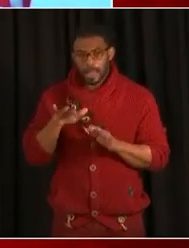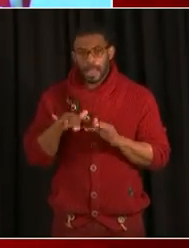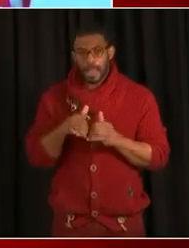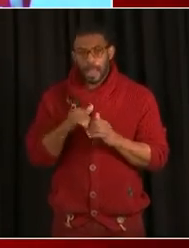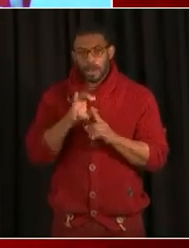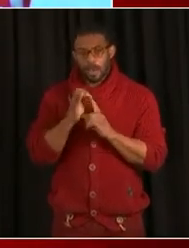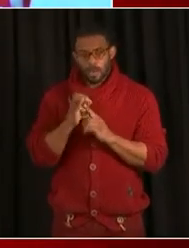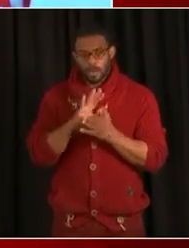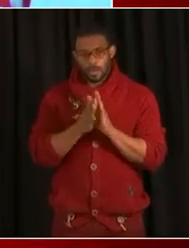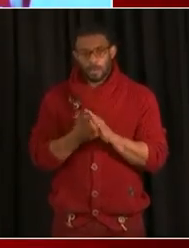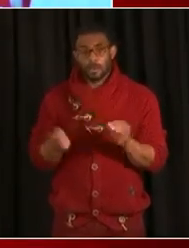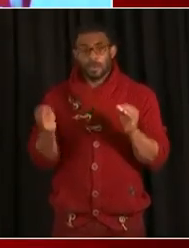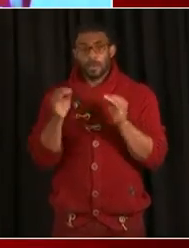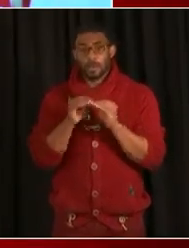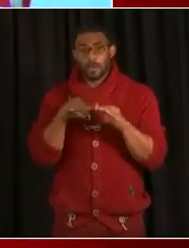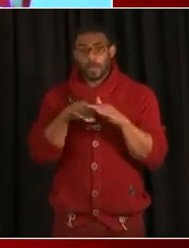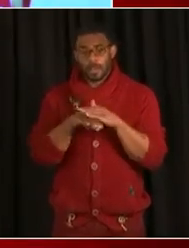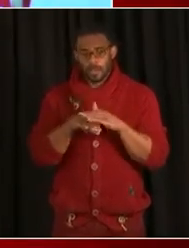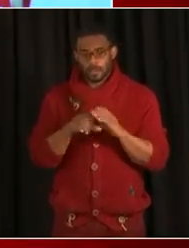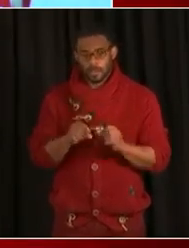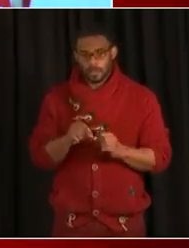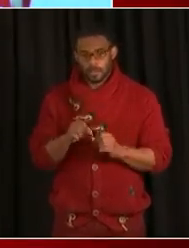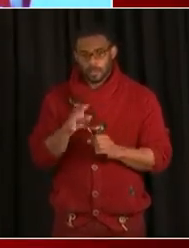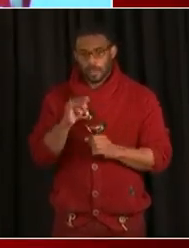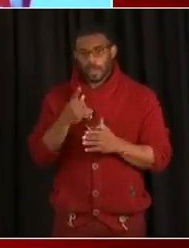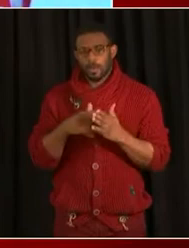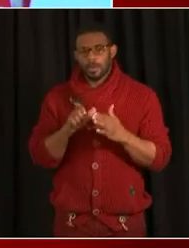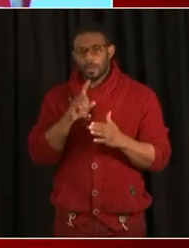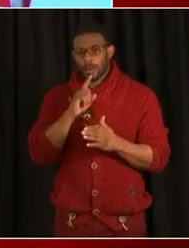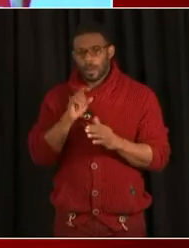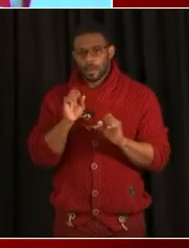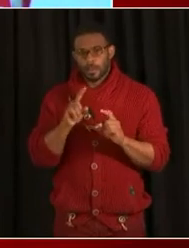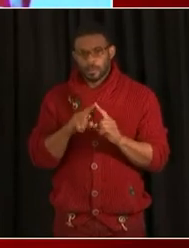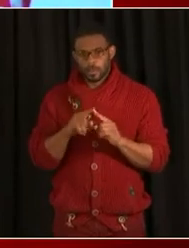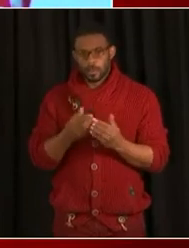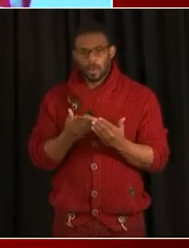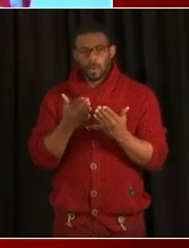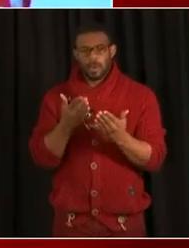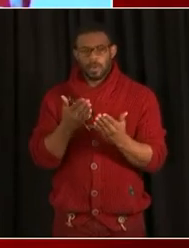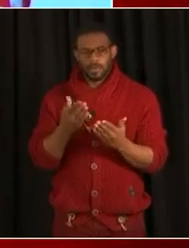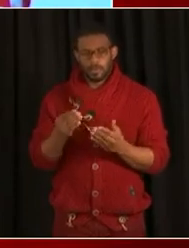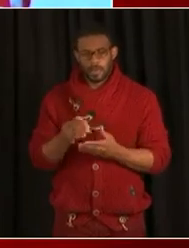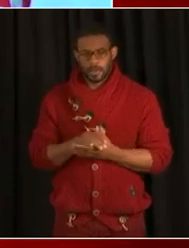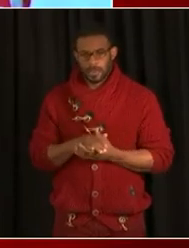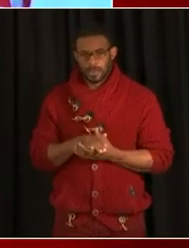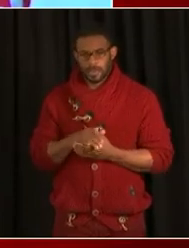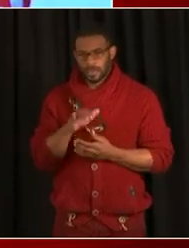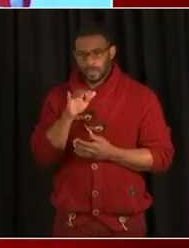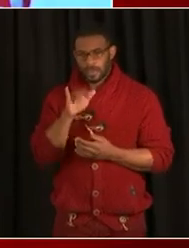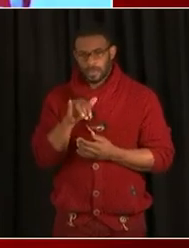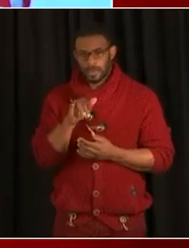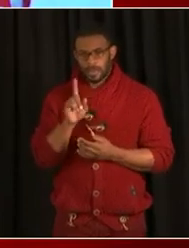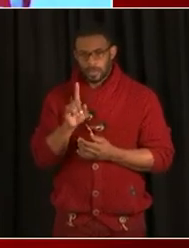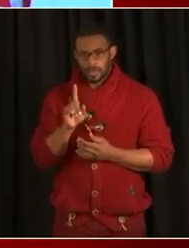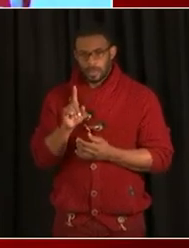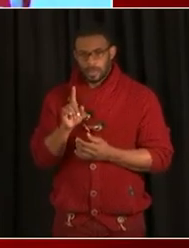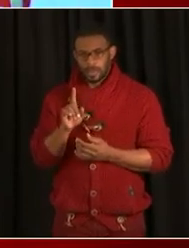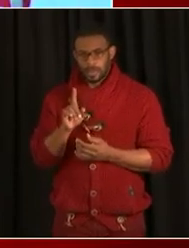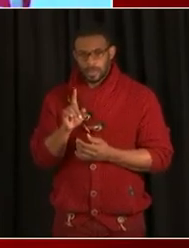how culture becomes even more accessible by what we are able to offer. And that's where,